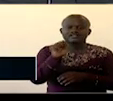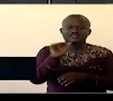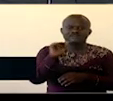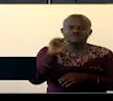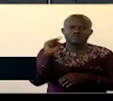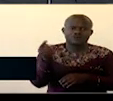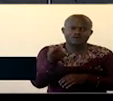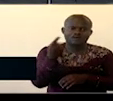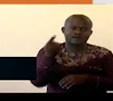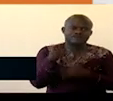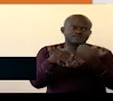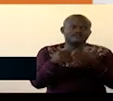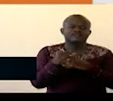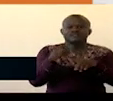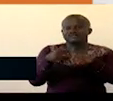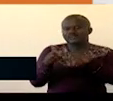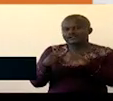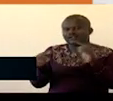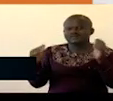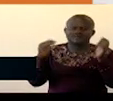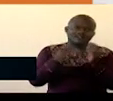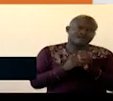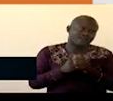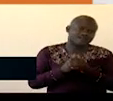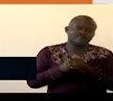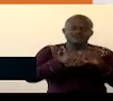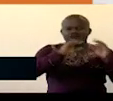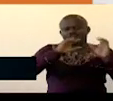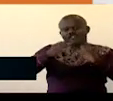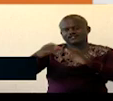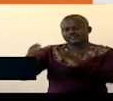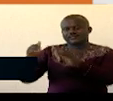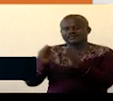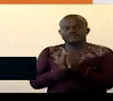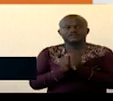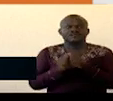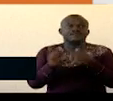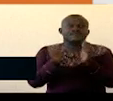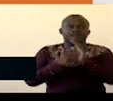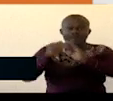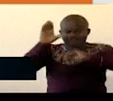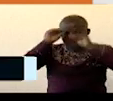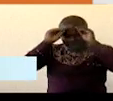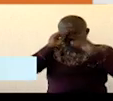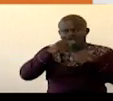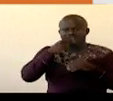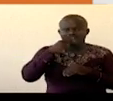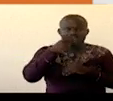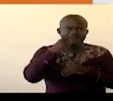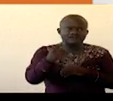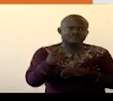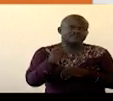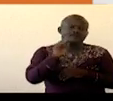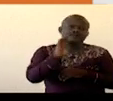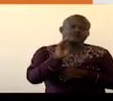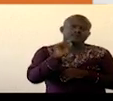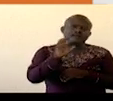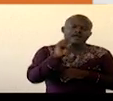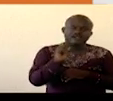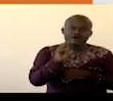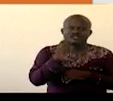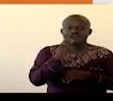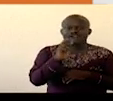is Biodiversity and Classification. And the lesson is